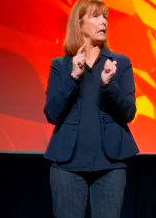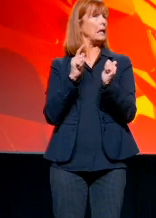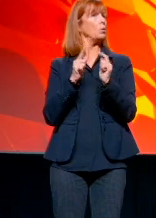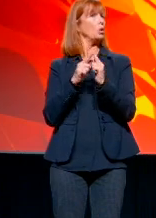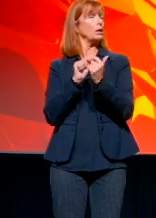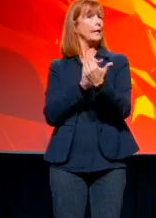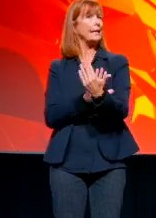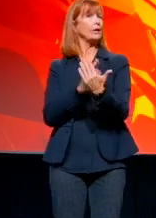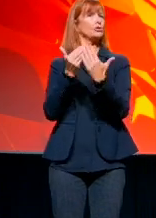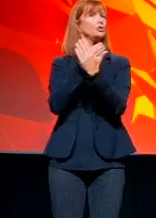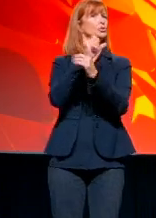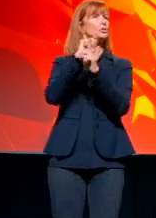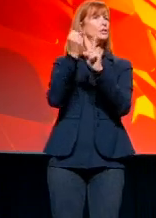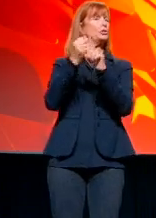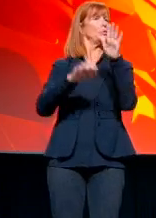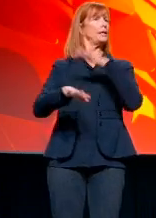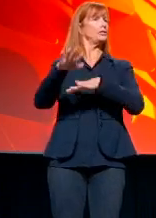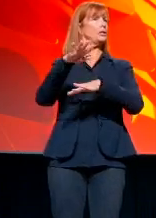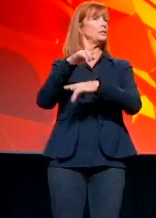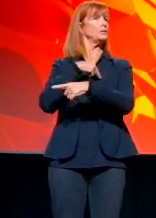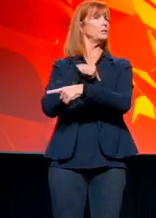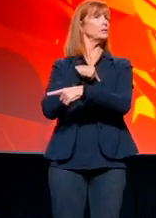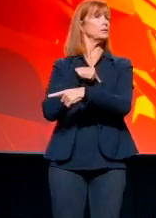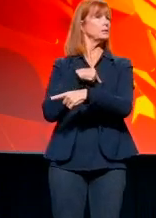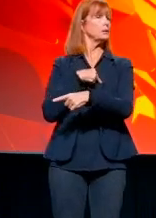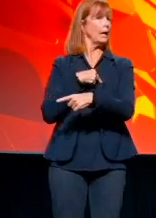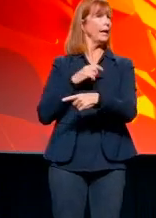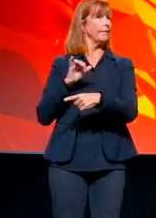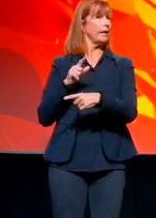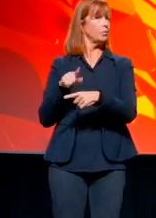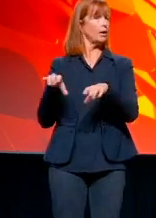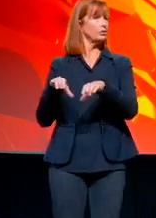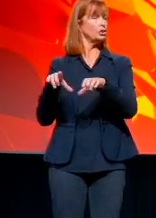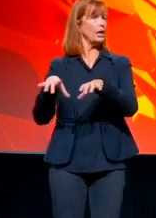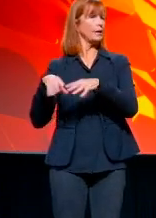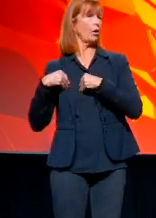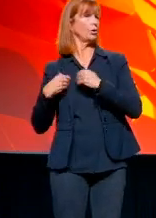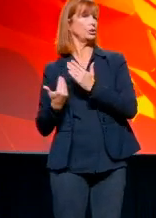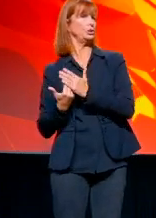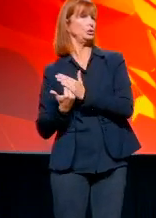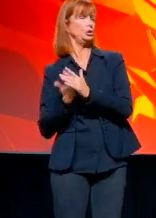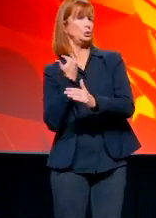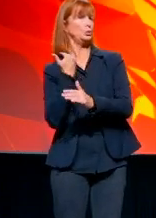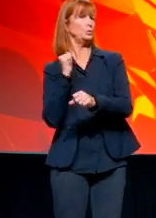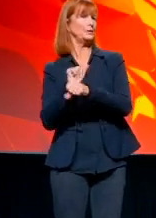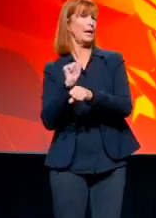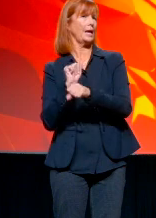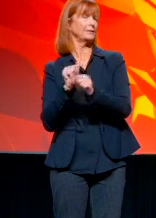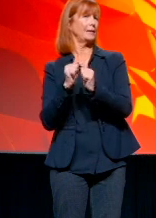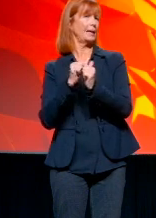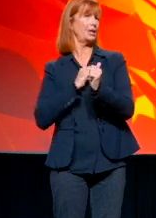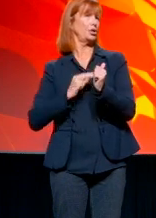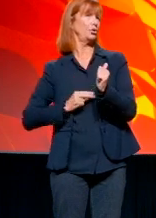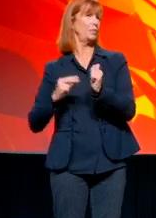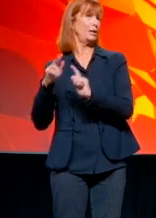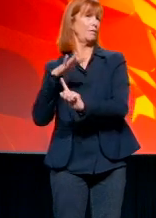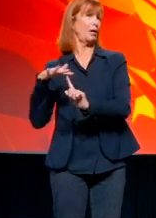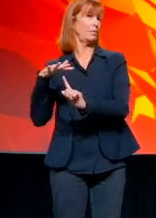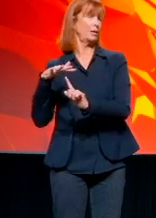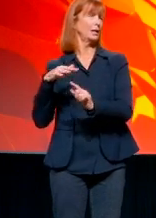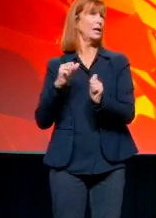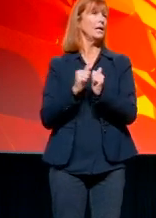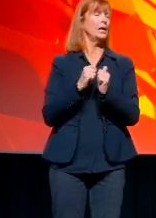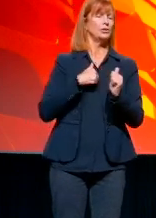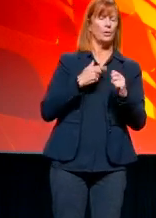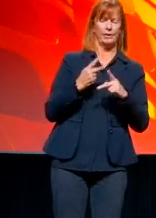situations and they will be requested to perform new tasks in human environments. So we have to kind of have a way to make them